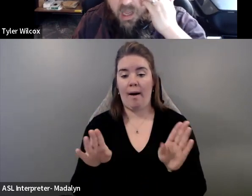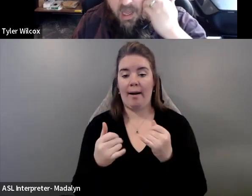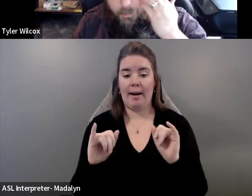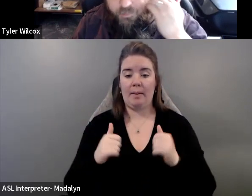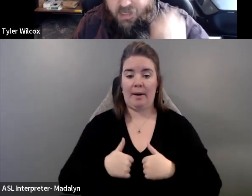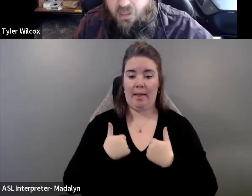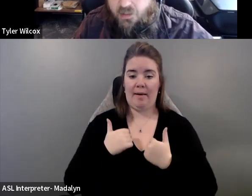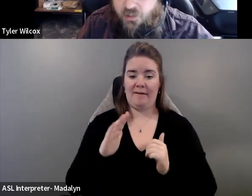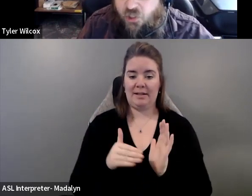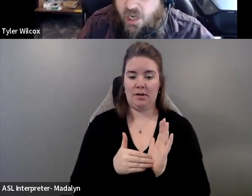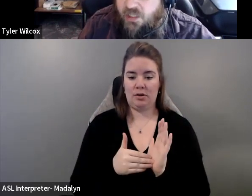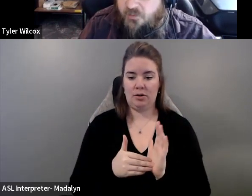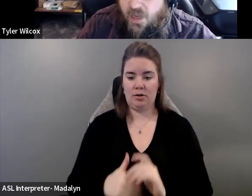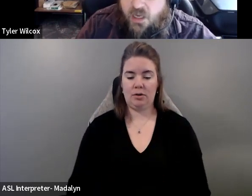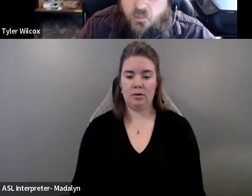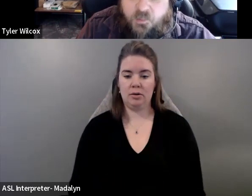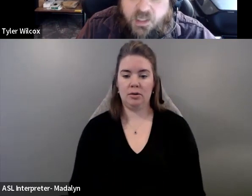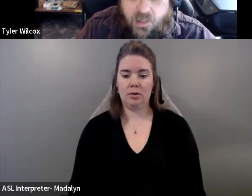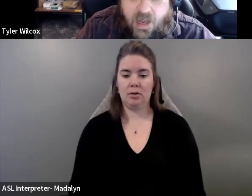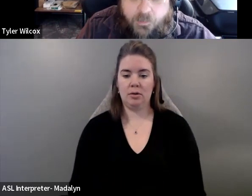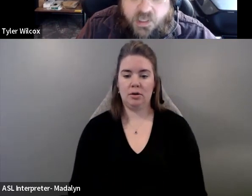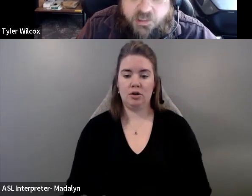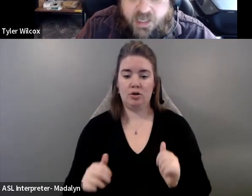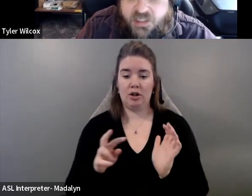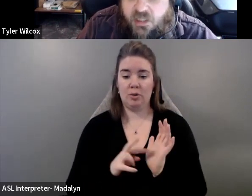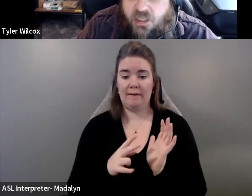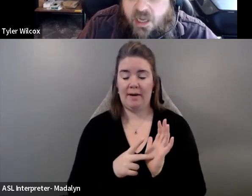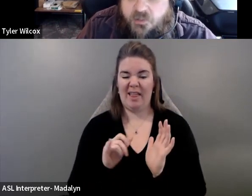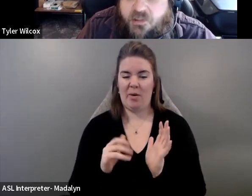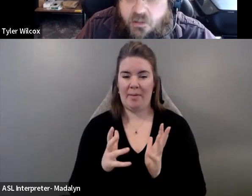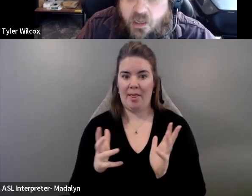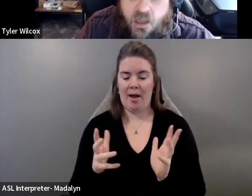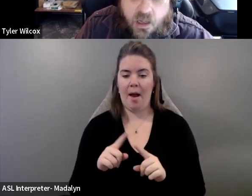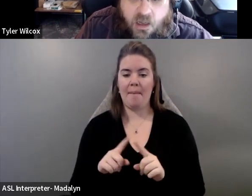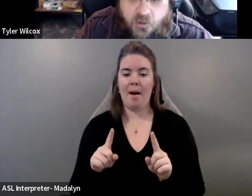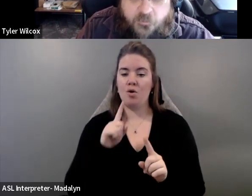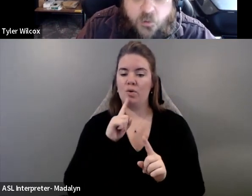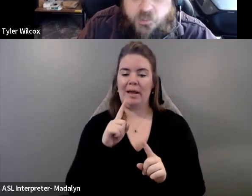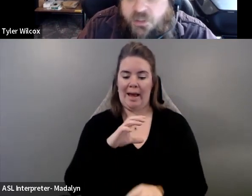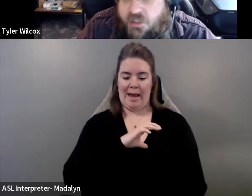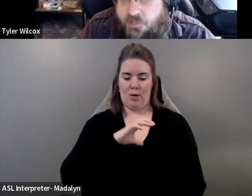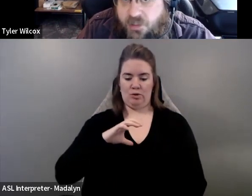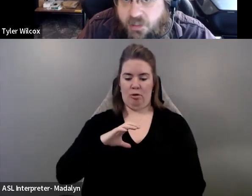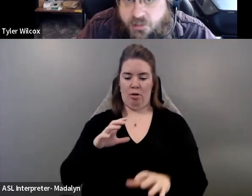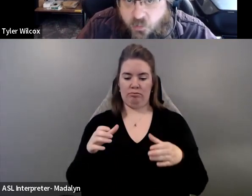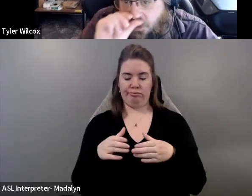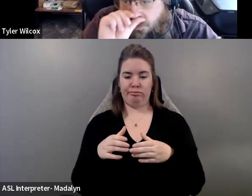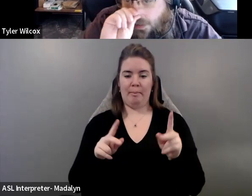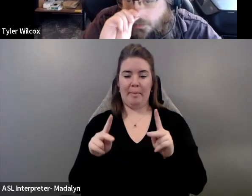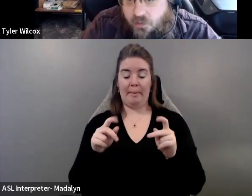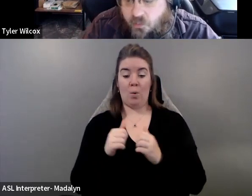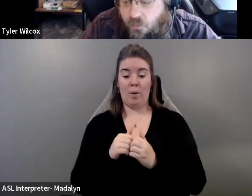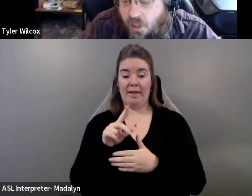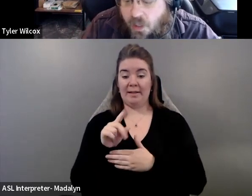Center. Trying to define it would be a lot, but it's basically a council of folks with disabilities who